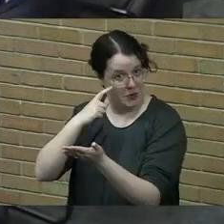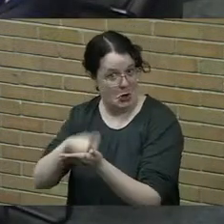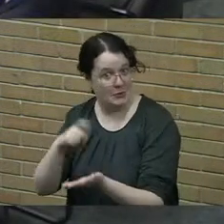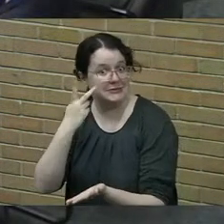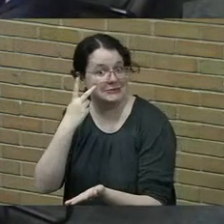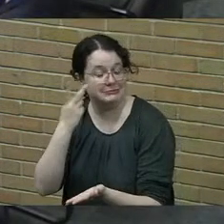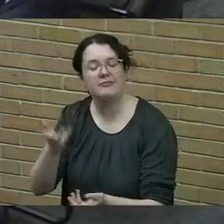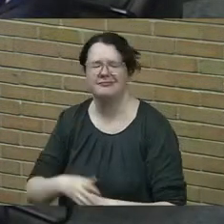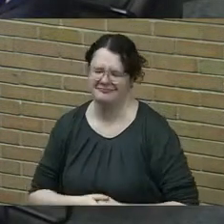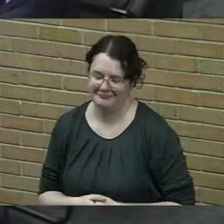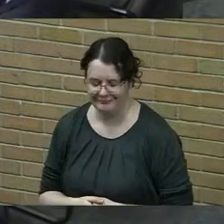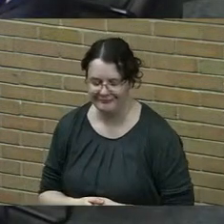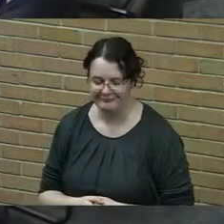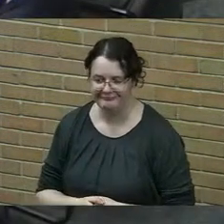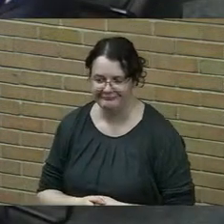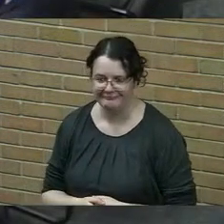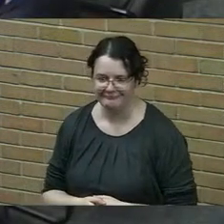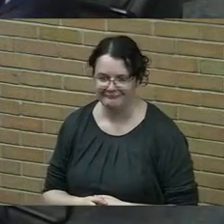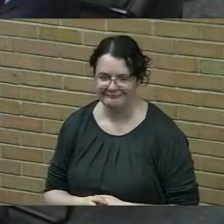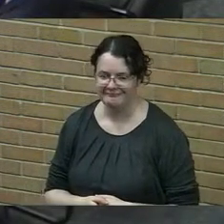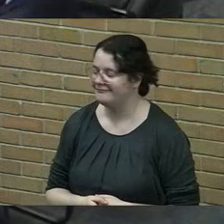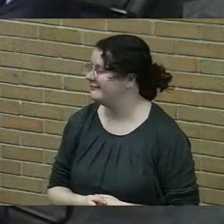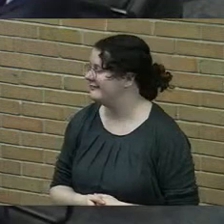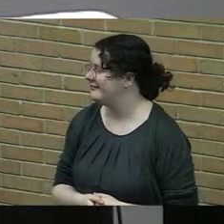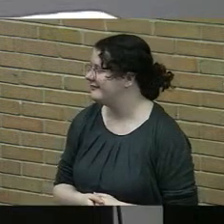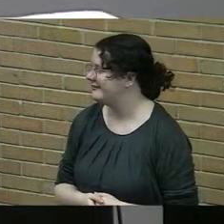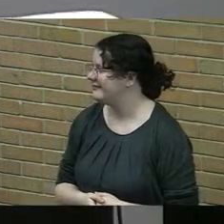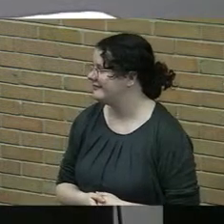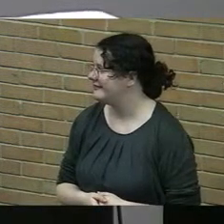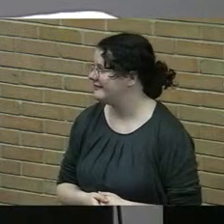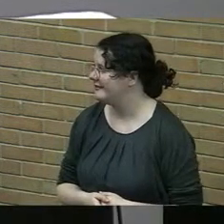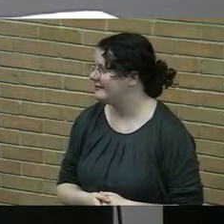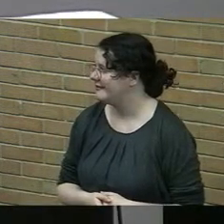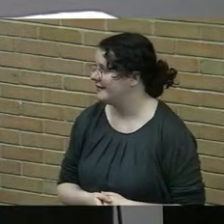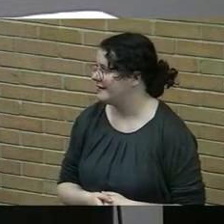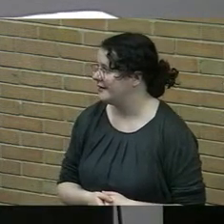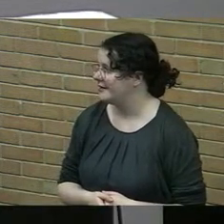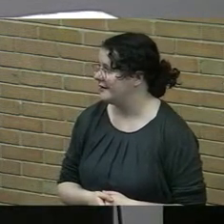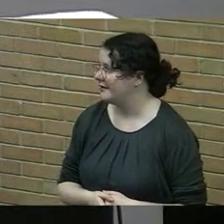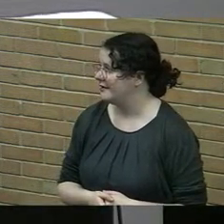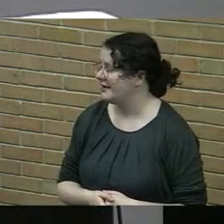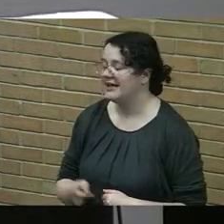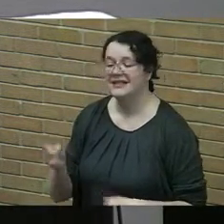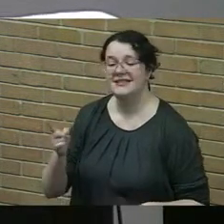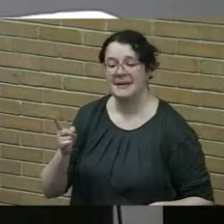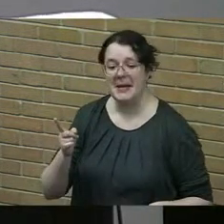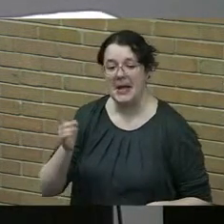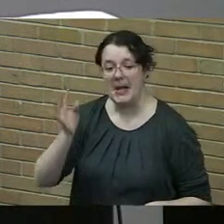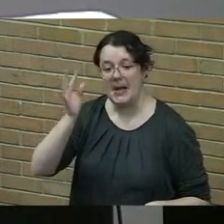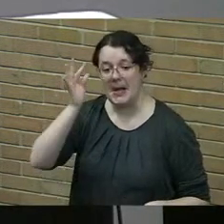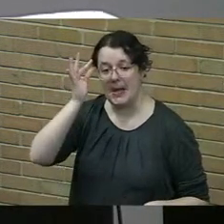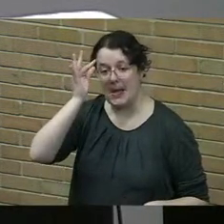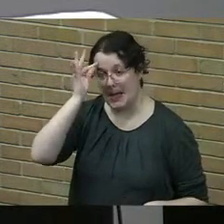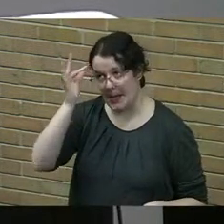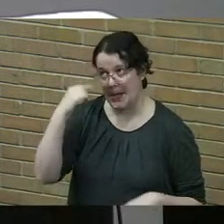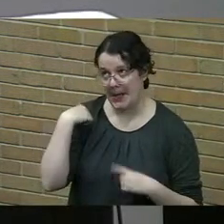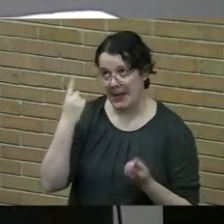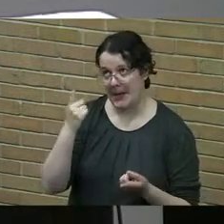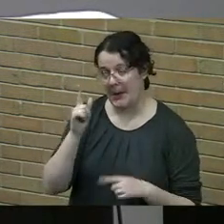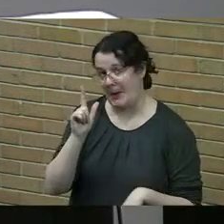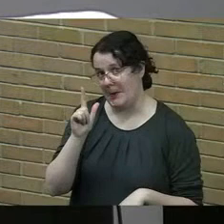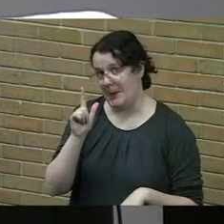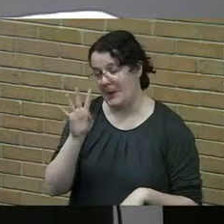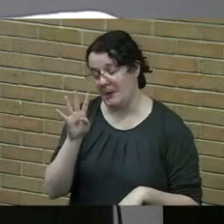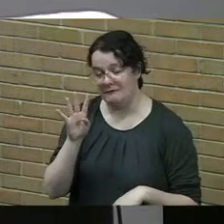did. So, and it's been just over 24 hours, so I assume you have not heard any answer on that one